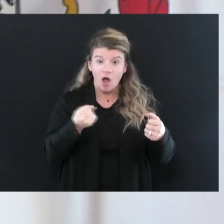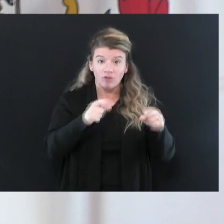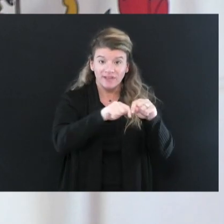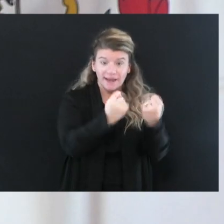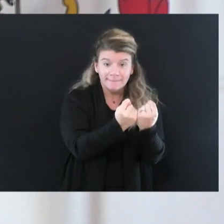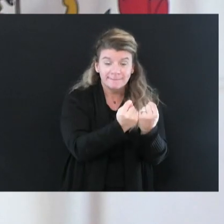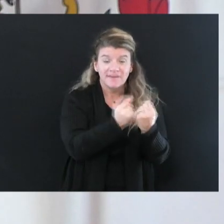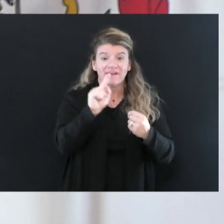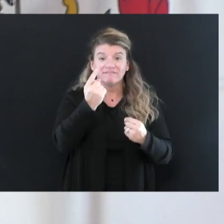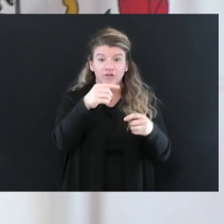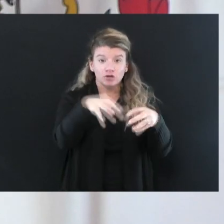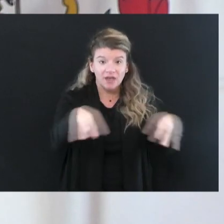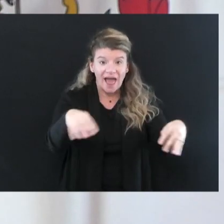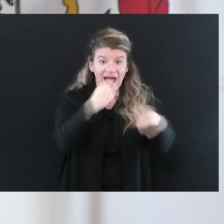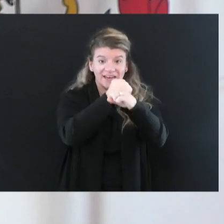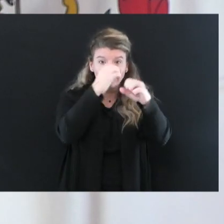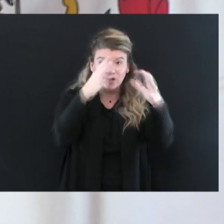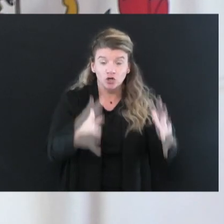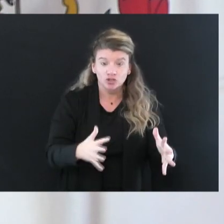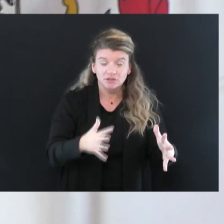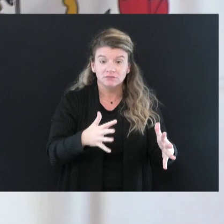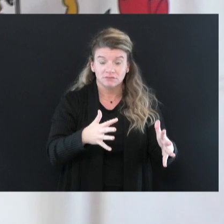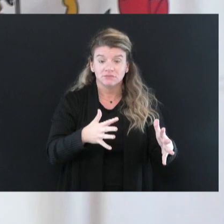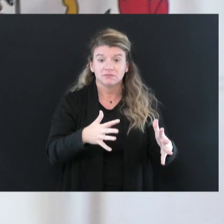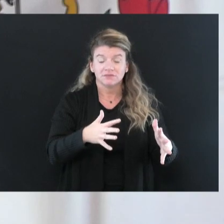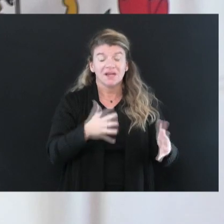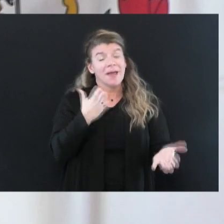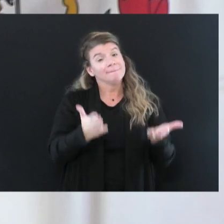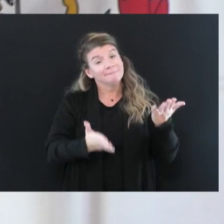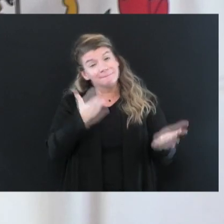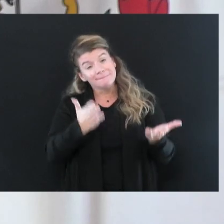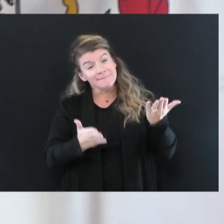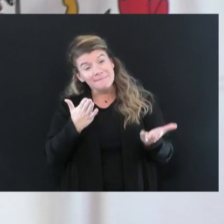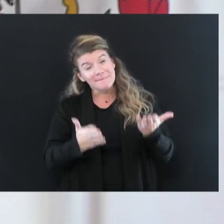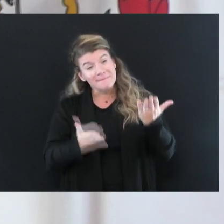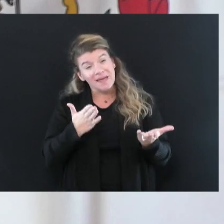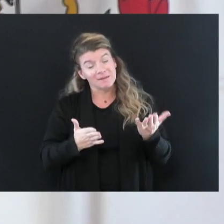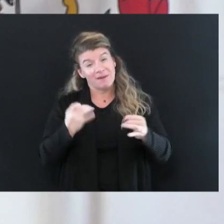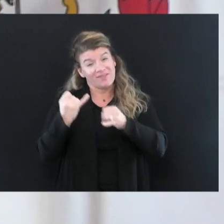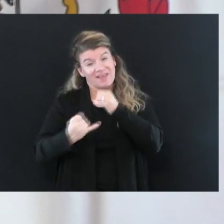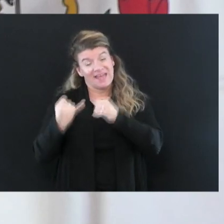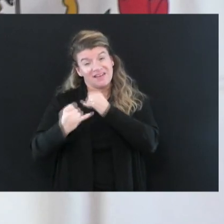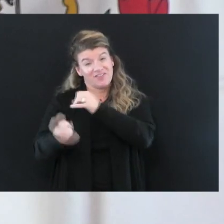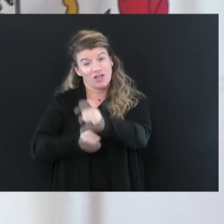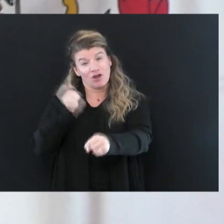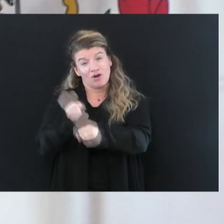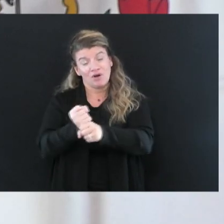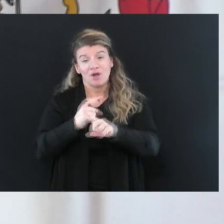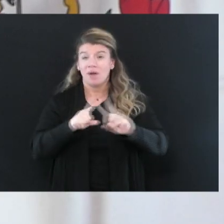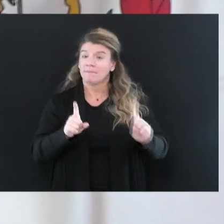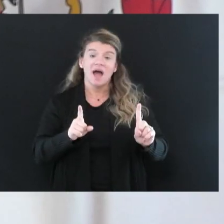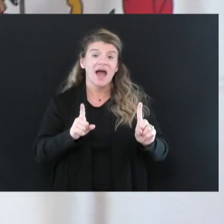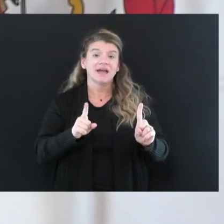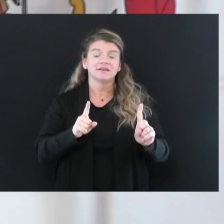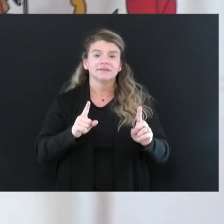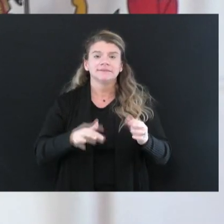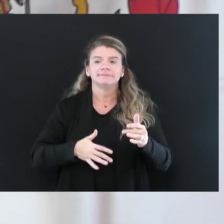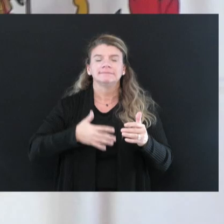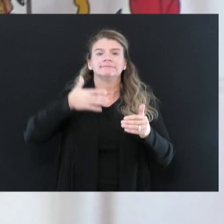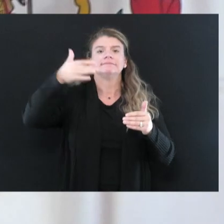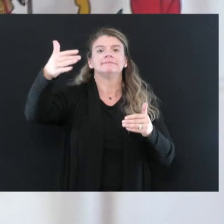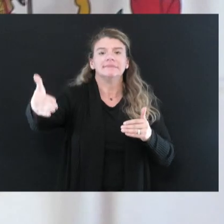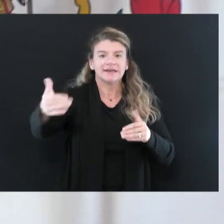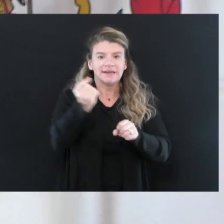first line defenders and everything, maybe by the end of the year, but surely right after the first of the year.